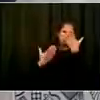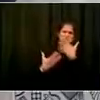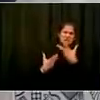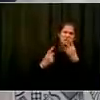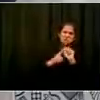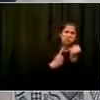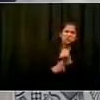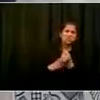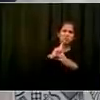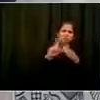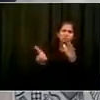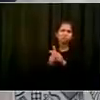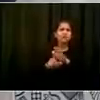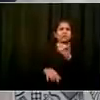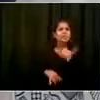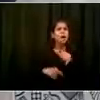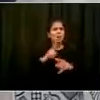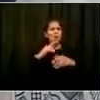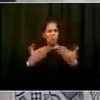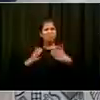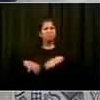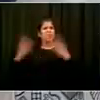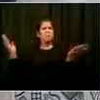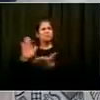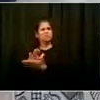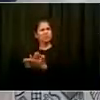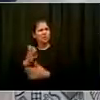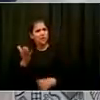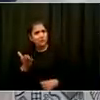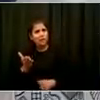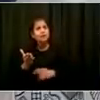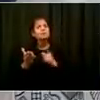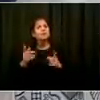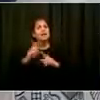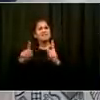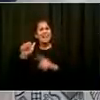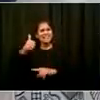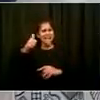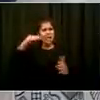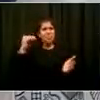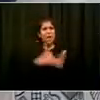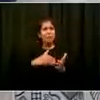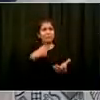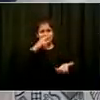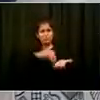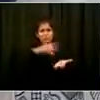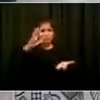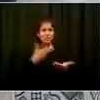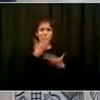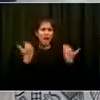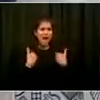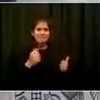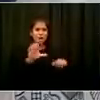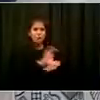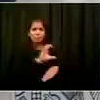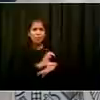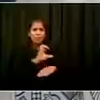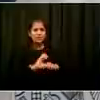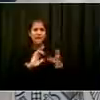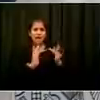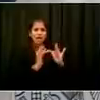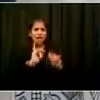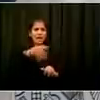have devices or internet connection, and we're closing schools with the same situation. So what would you like to say to them and their criticism